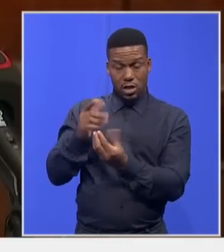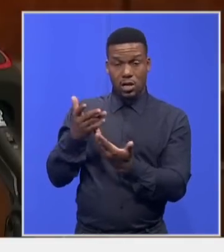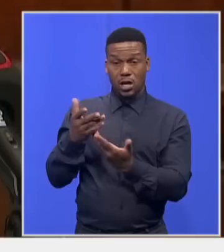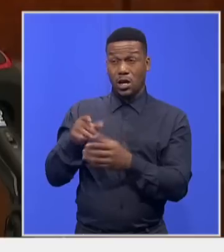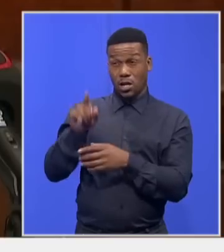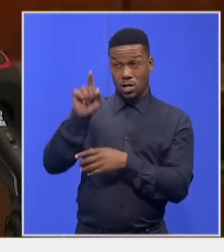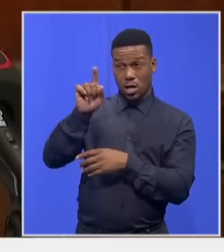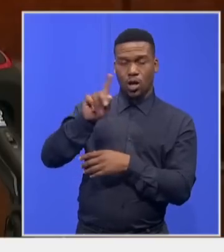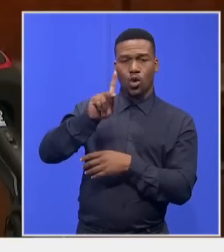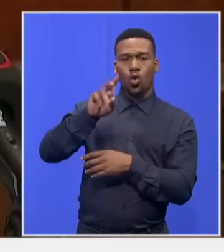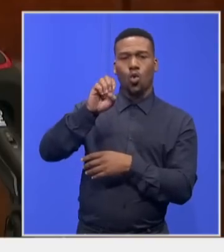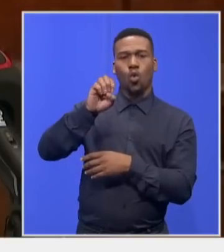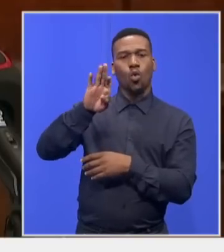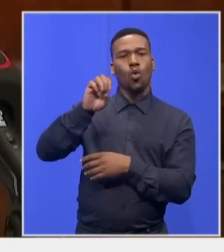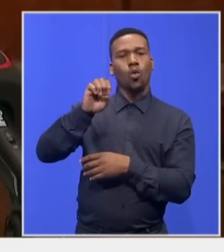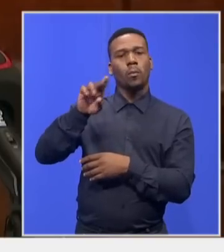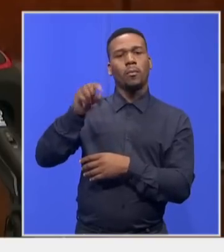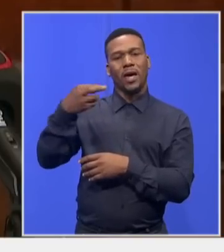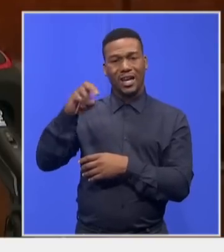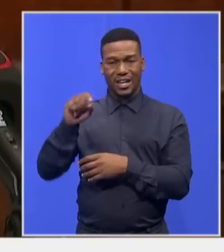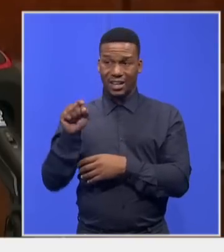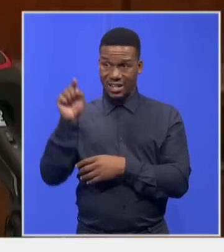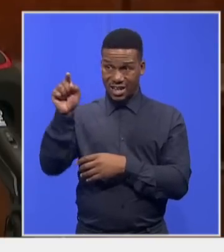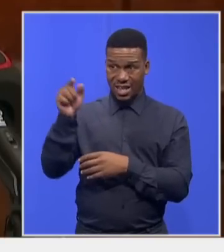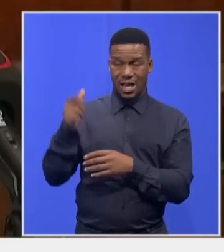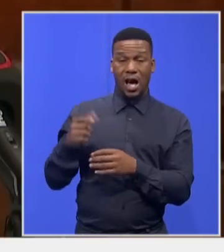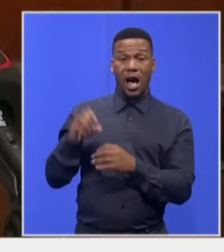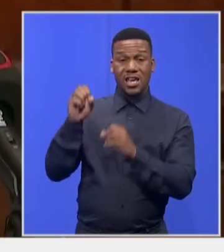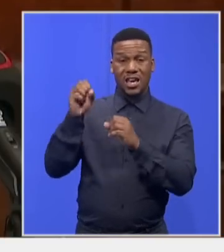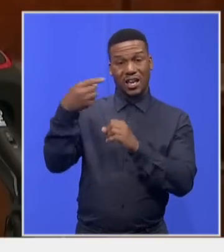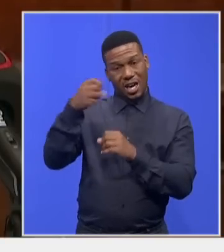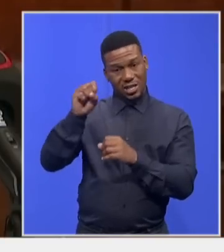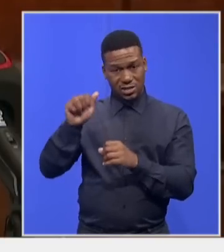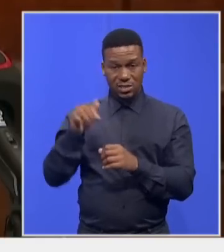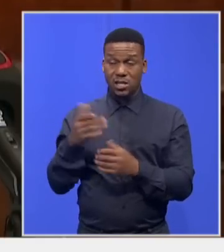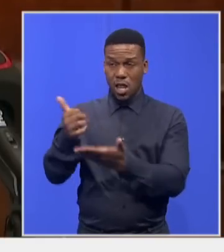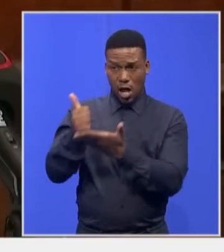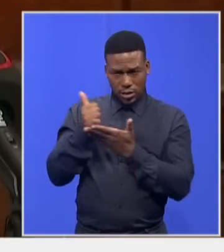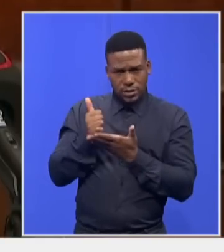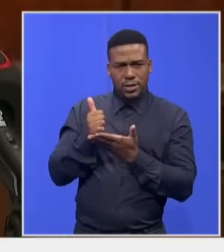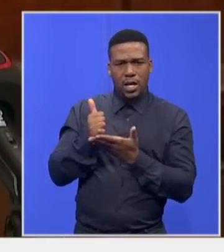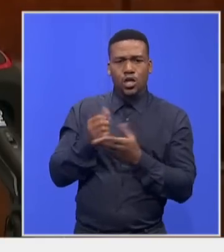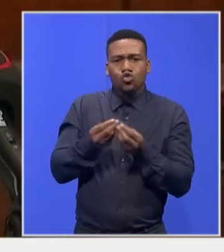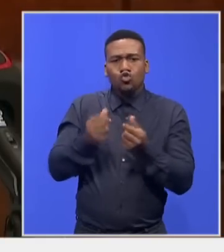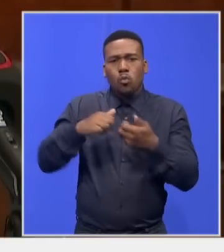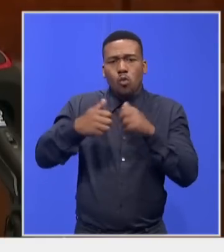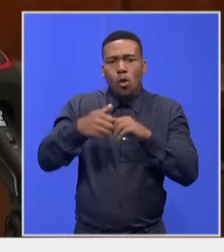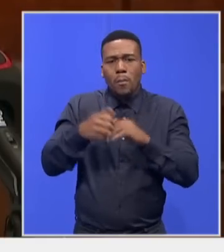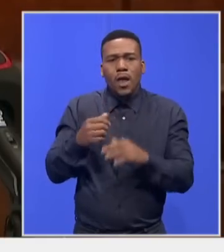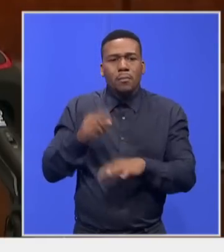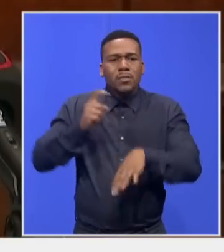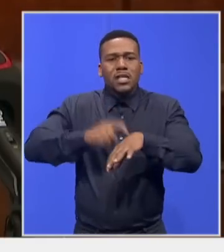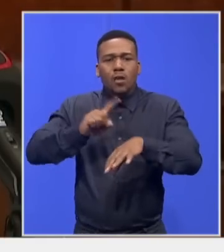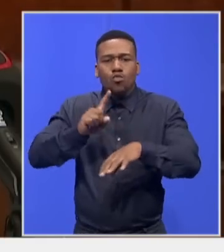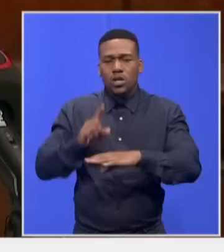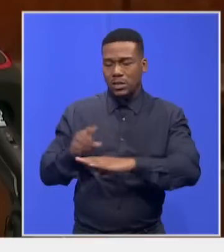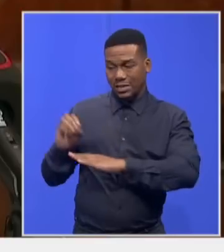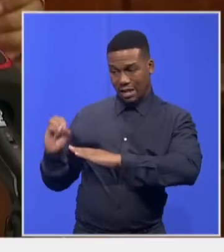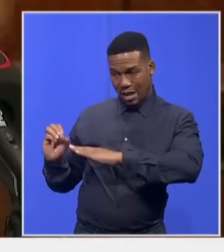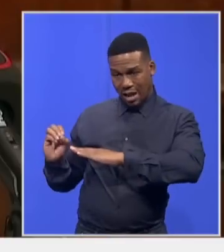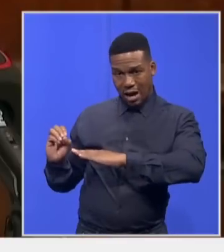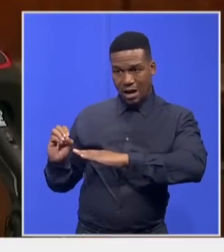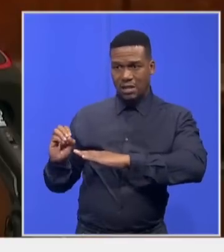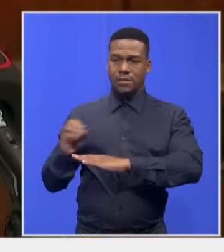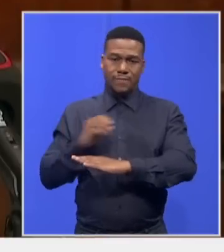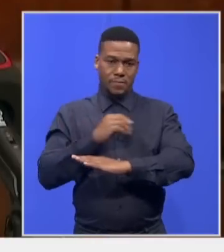the one that helps us to address the peaks. And then in an instance where the deficit or the difference is acute,